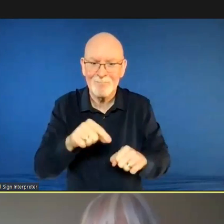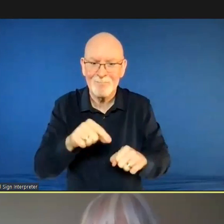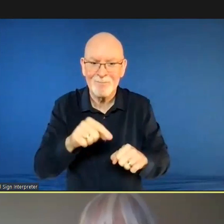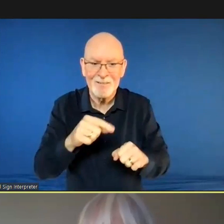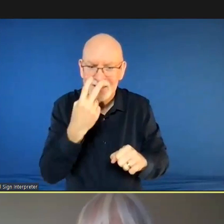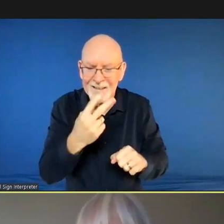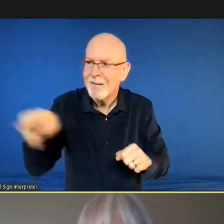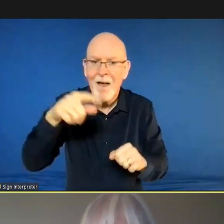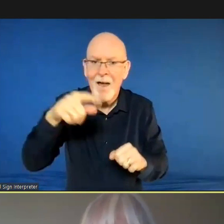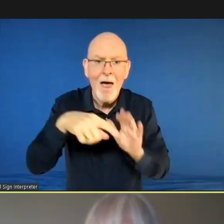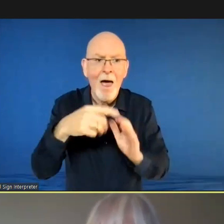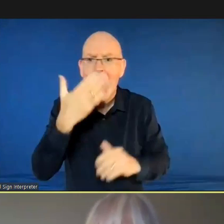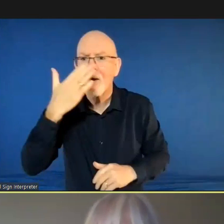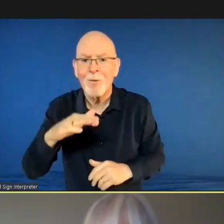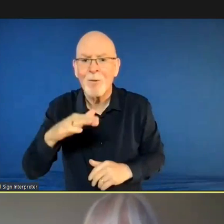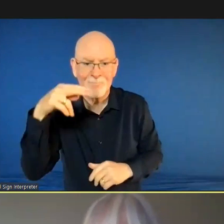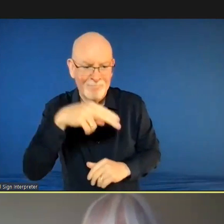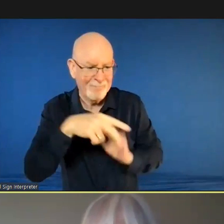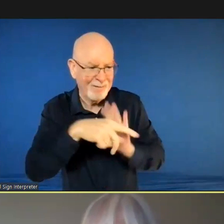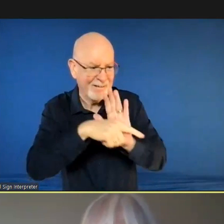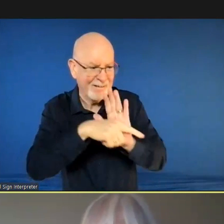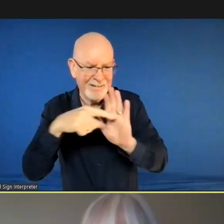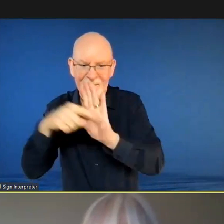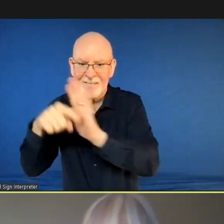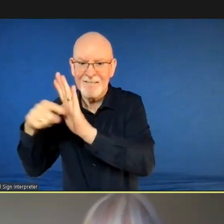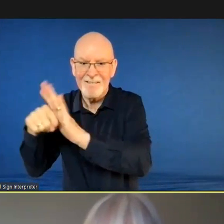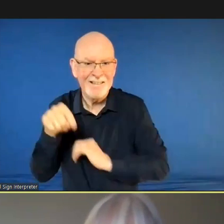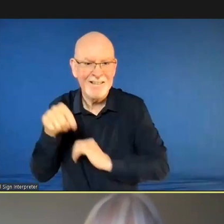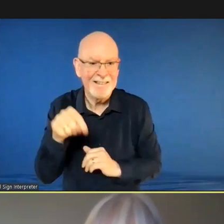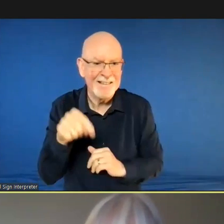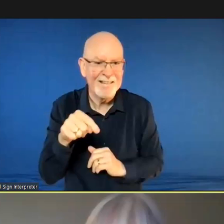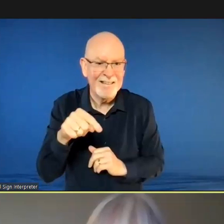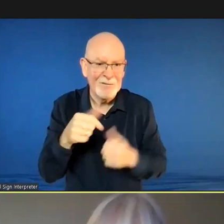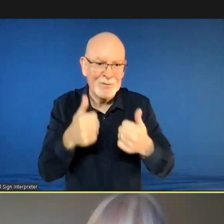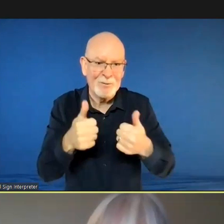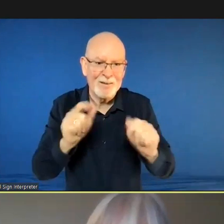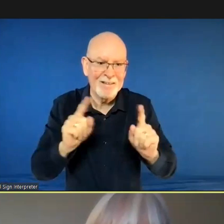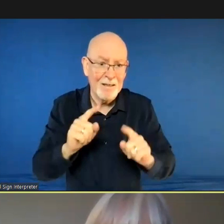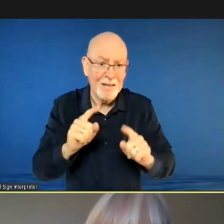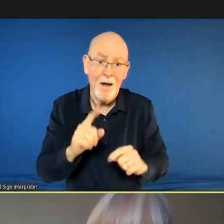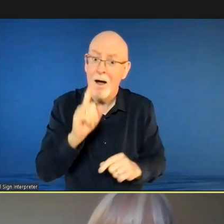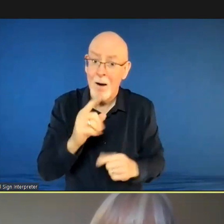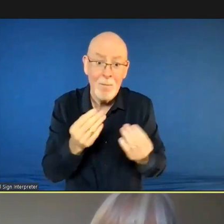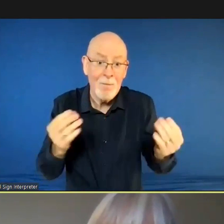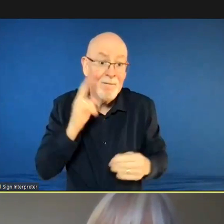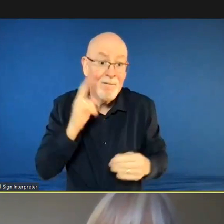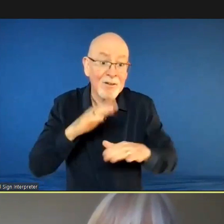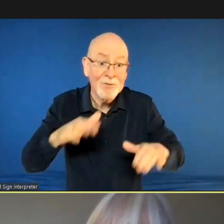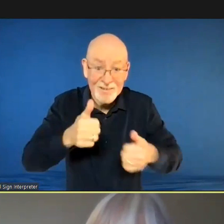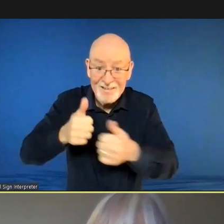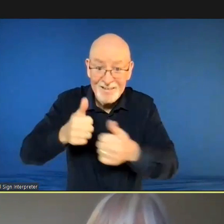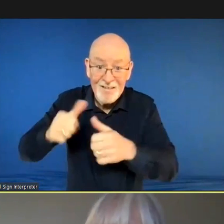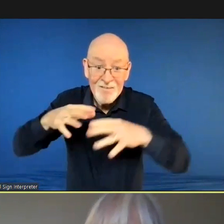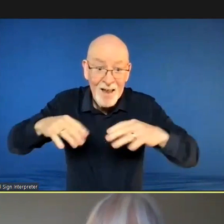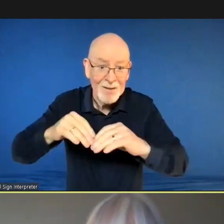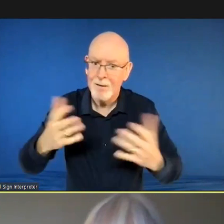their families have never met another deaf child or another deaf person. And so having role models